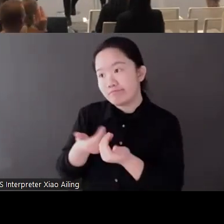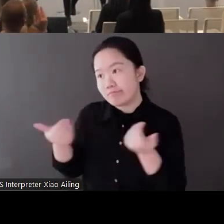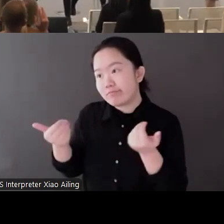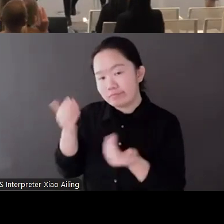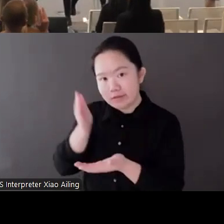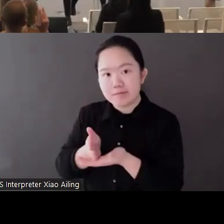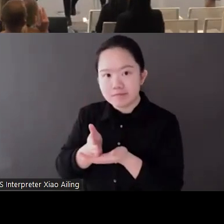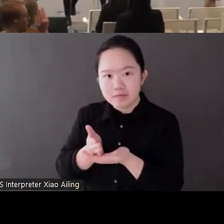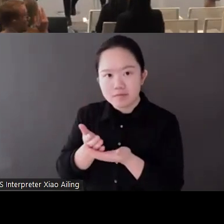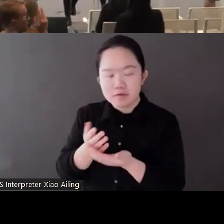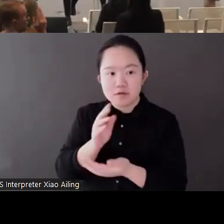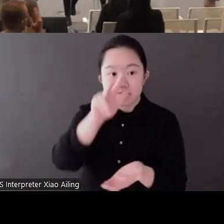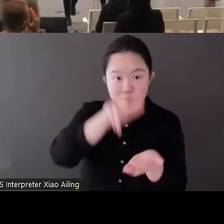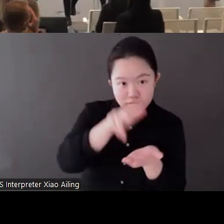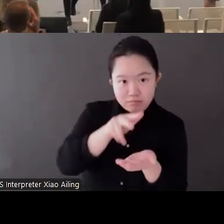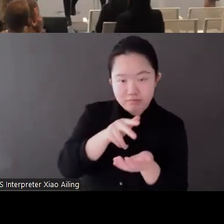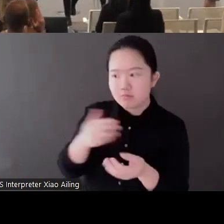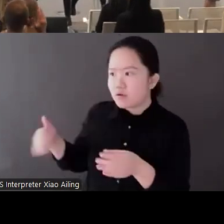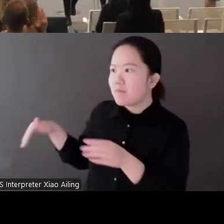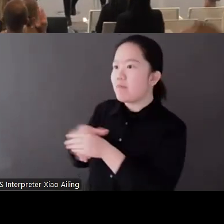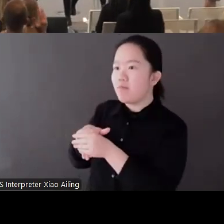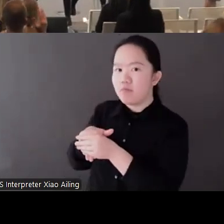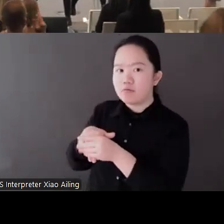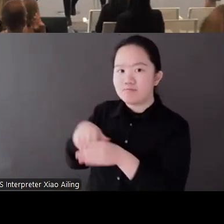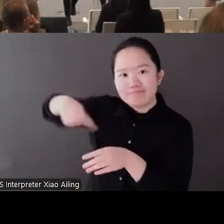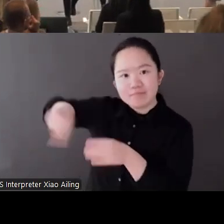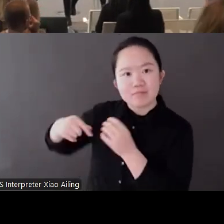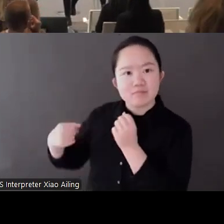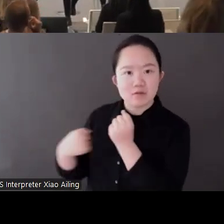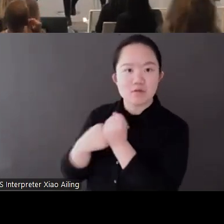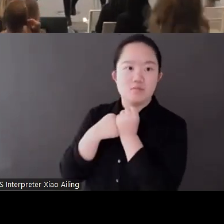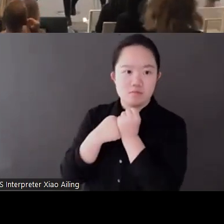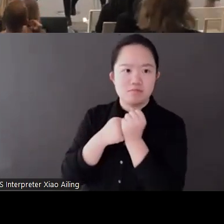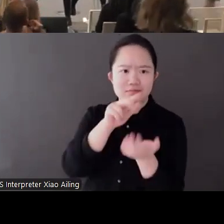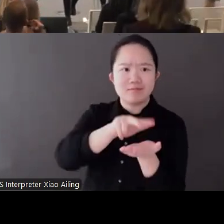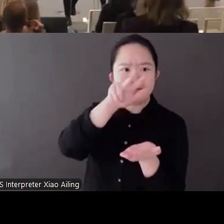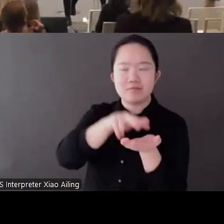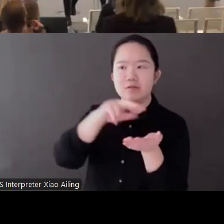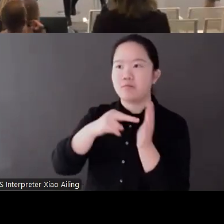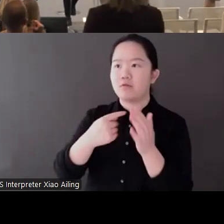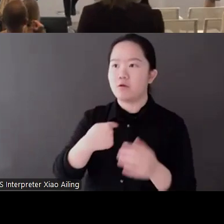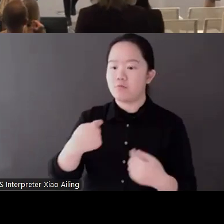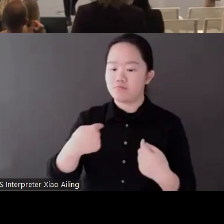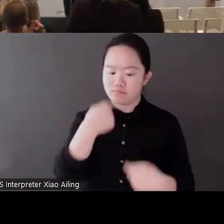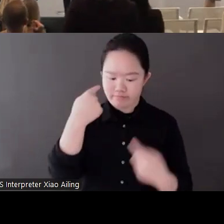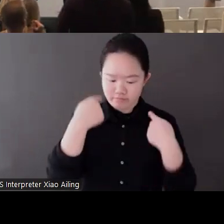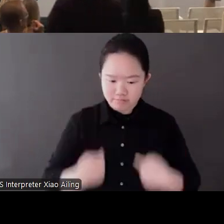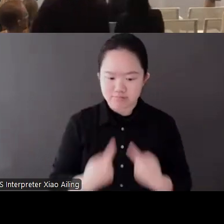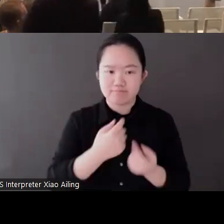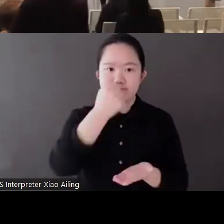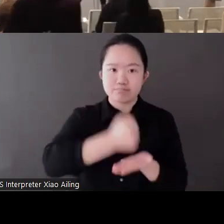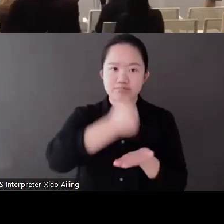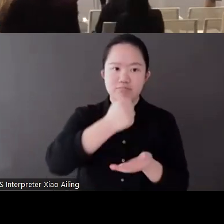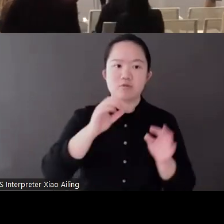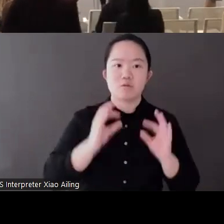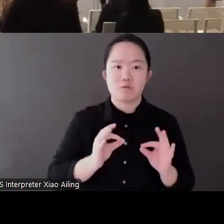but then you lose all the support that the certified professionals get from the membership, and also the marketing potential